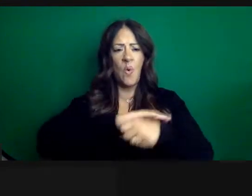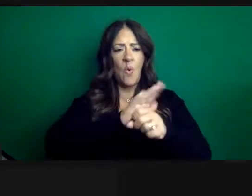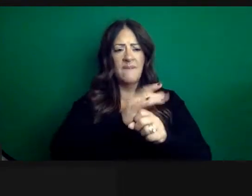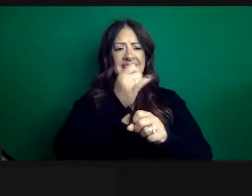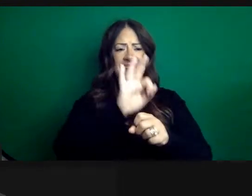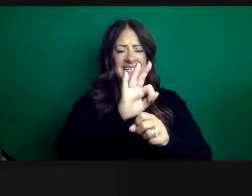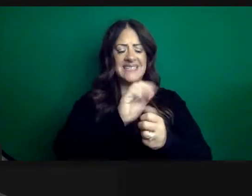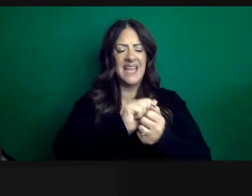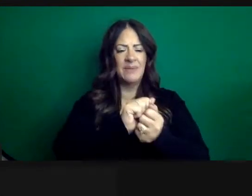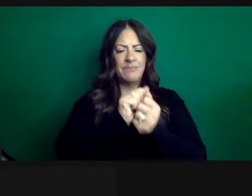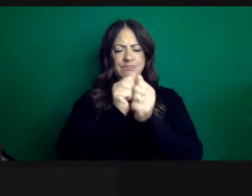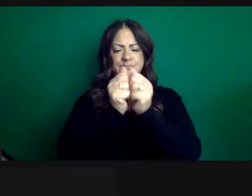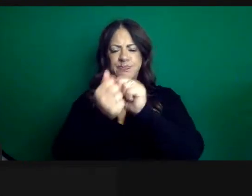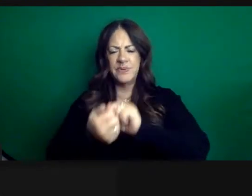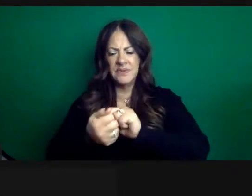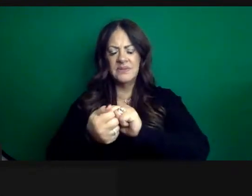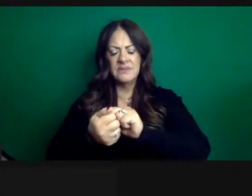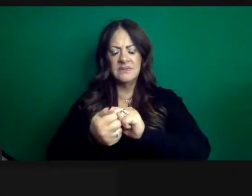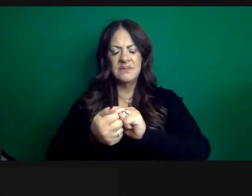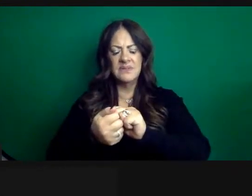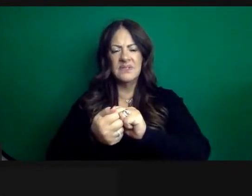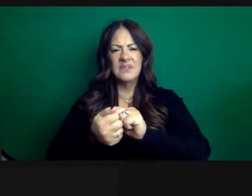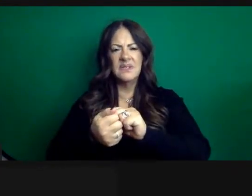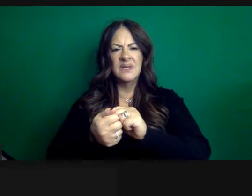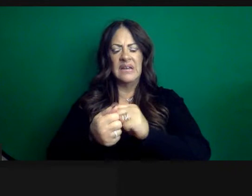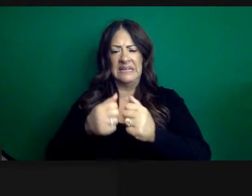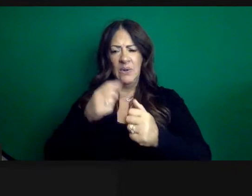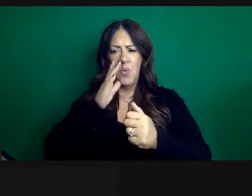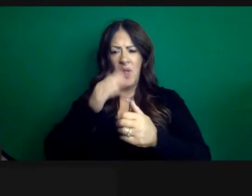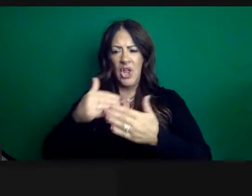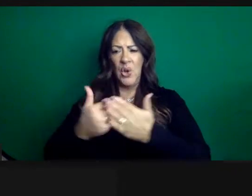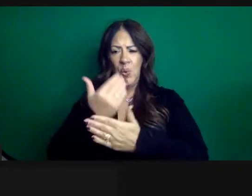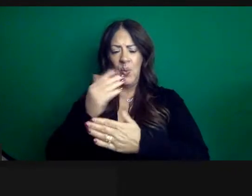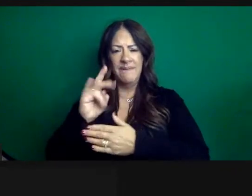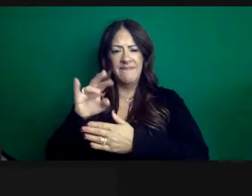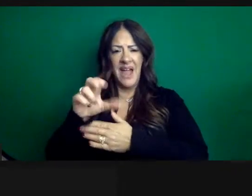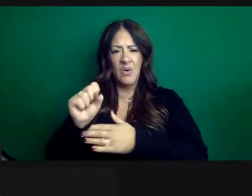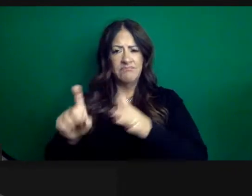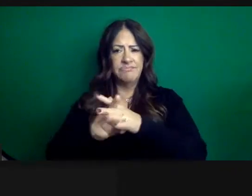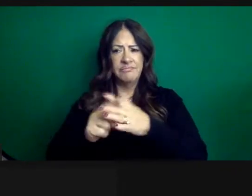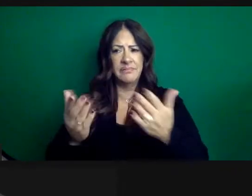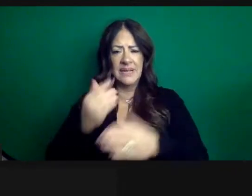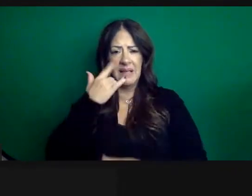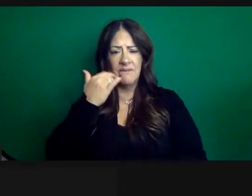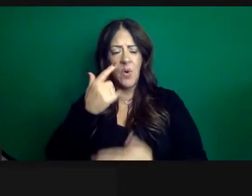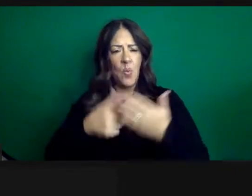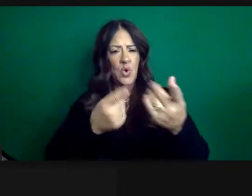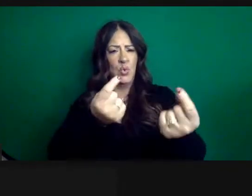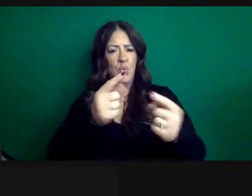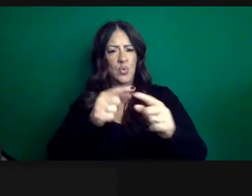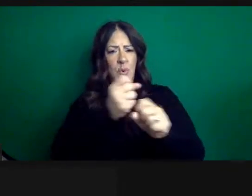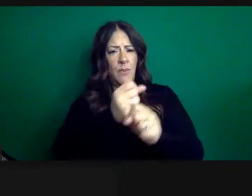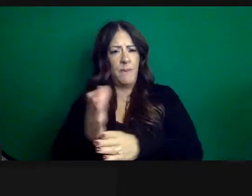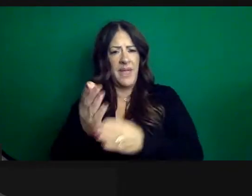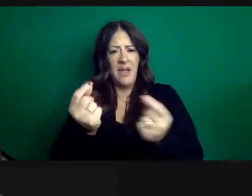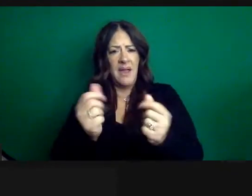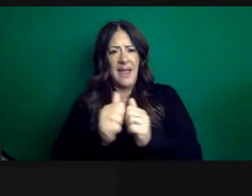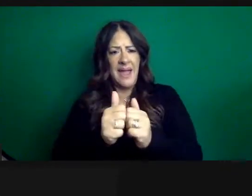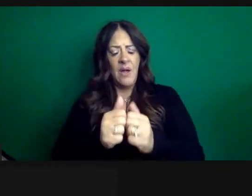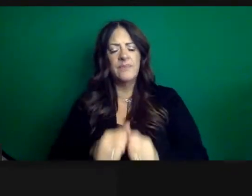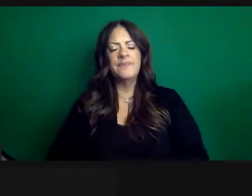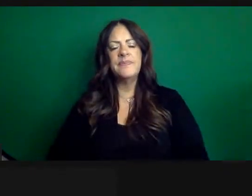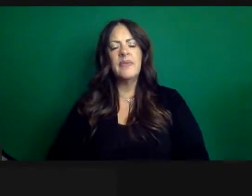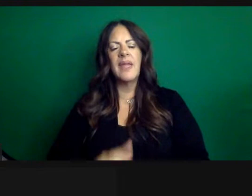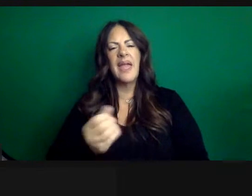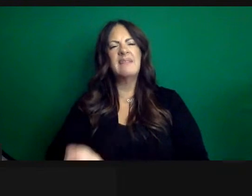that we will see another surge in California this spring? And if so, what's the state doing to prepare for that? And then this one goes way back to